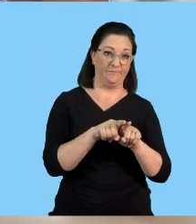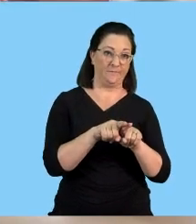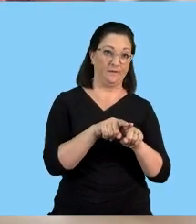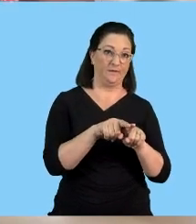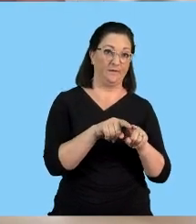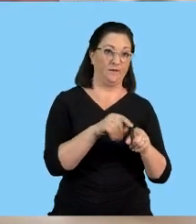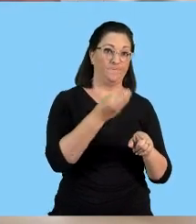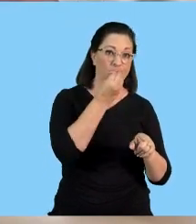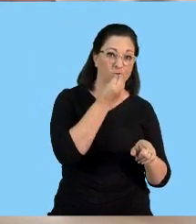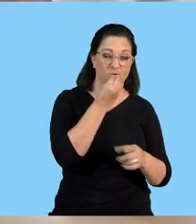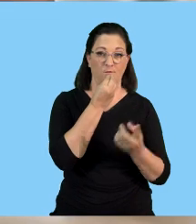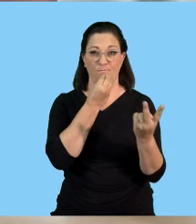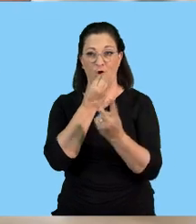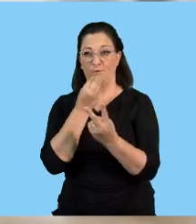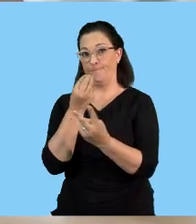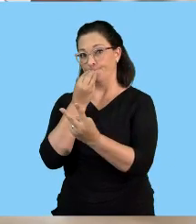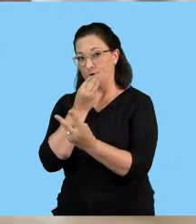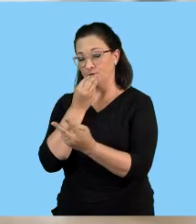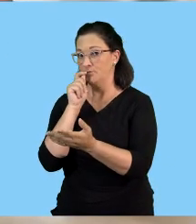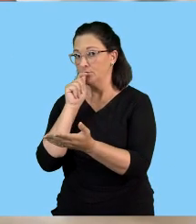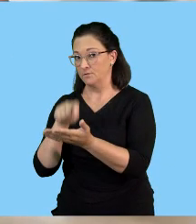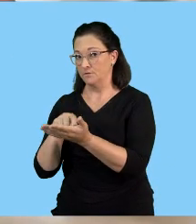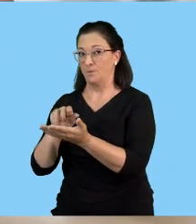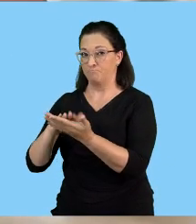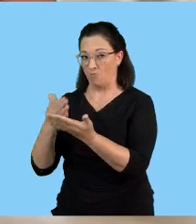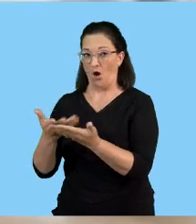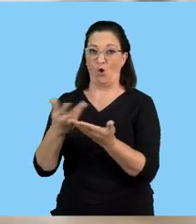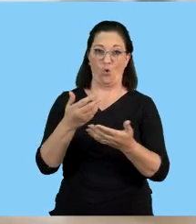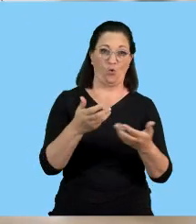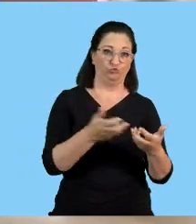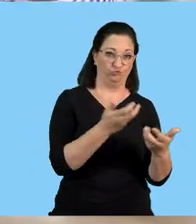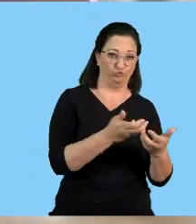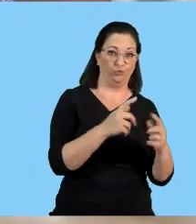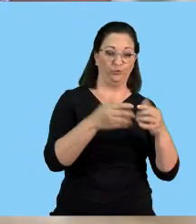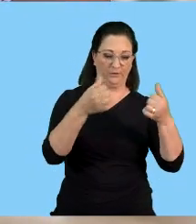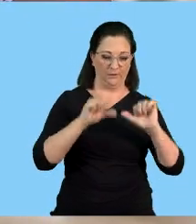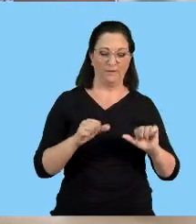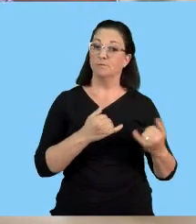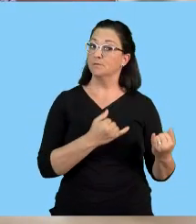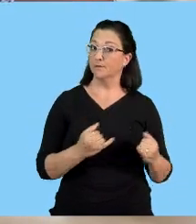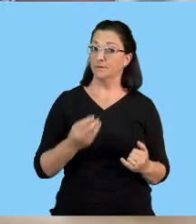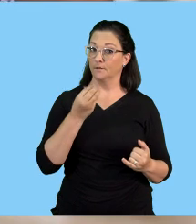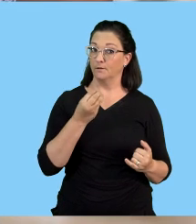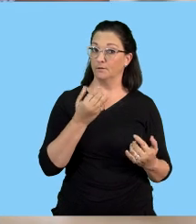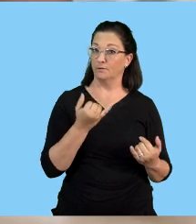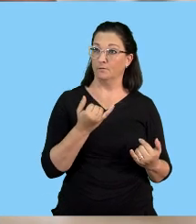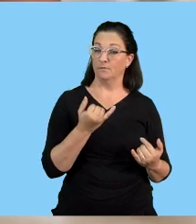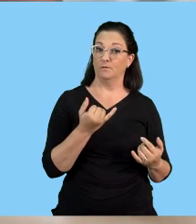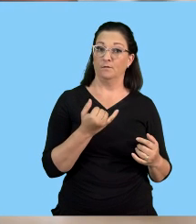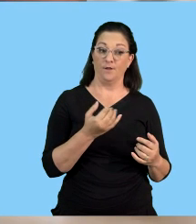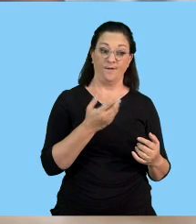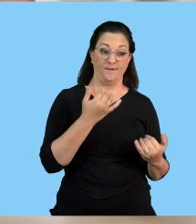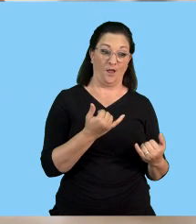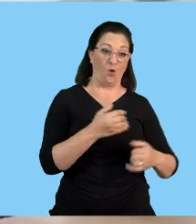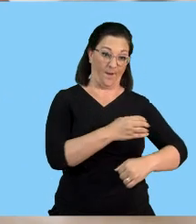stew and fried meat. It's related. It's food at the end of the day. But here, it's still food, but unrelated, which is